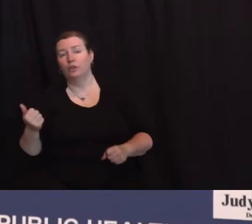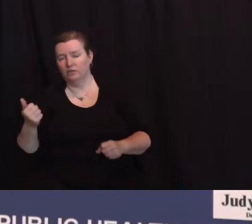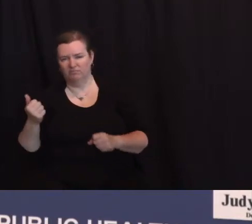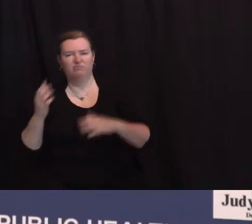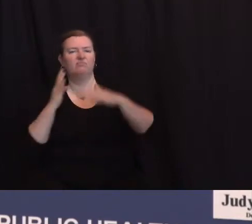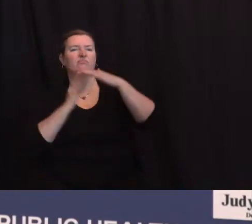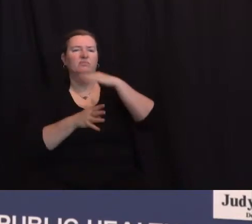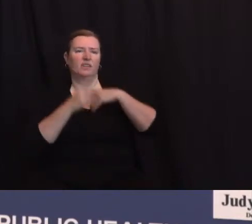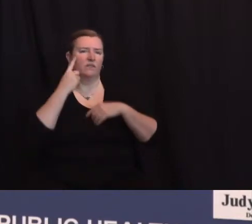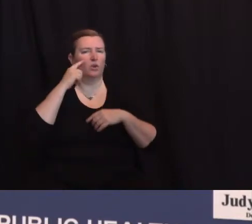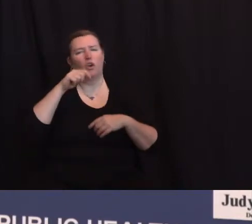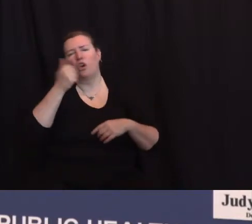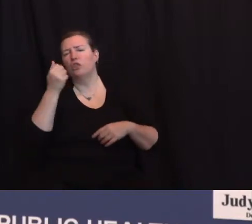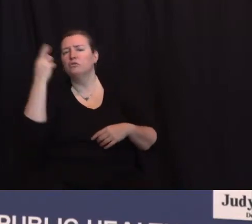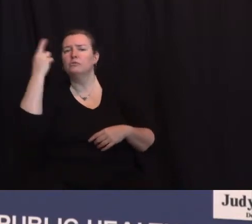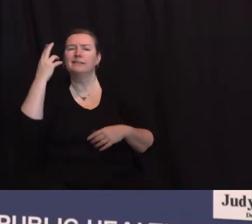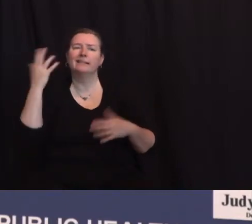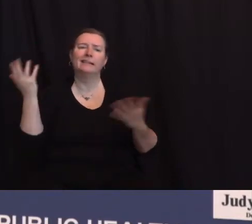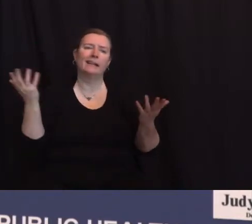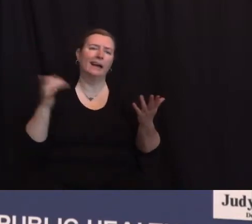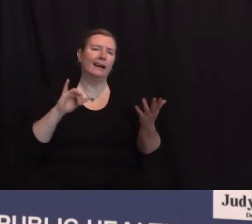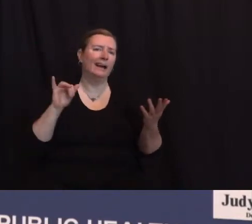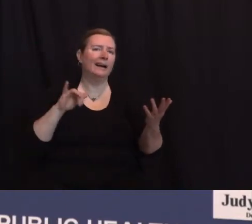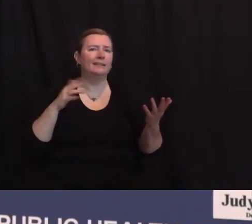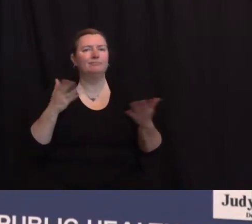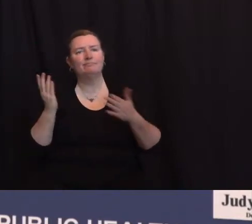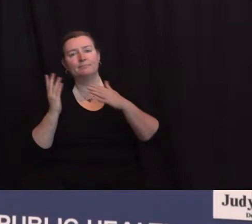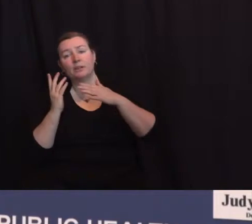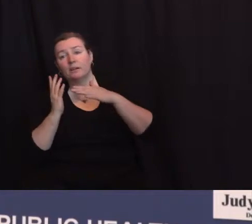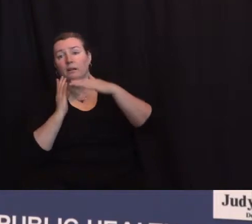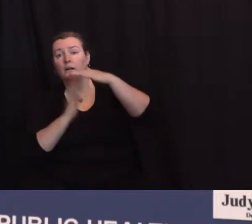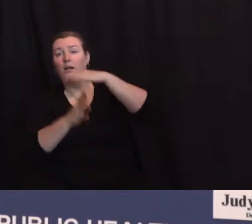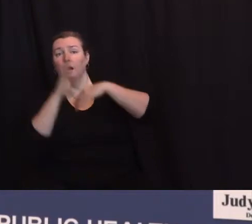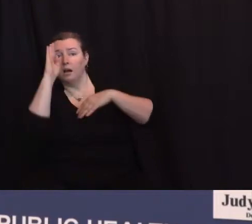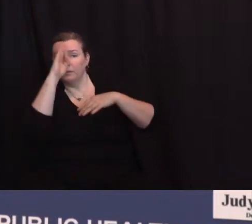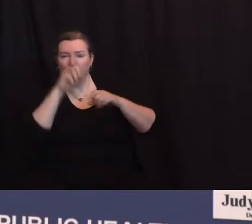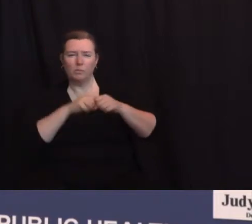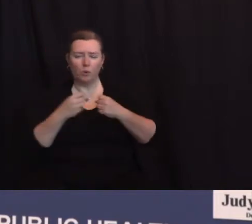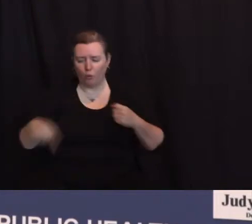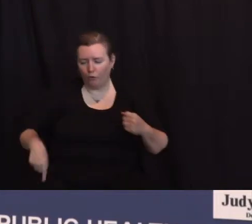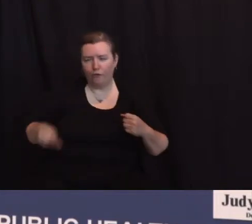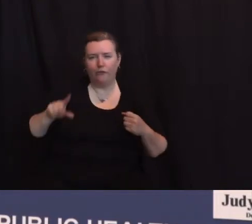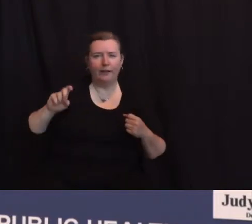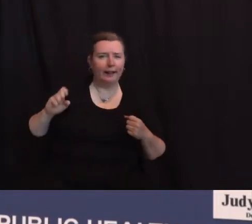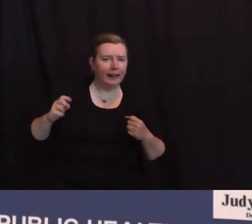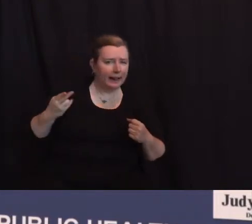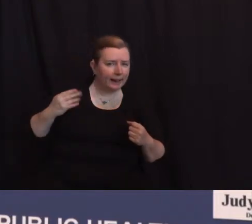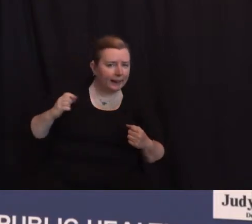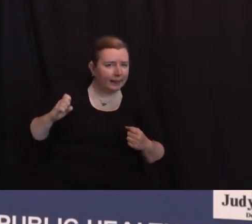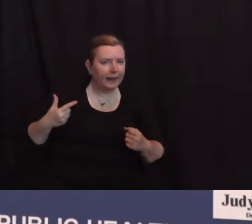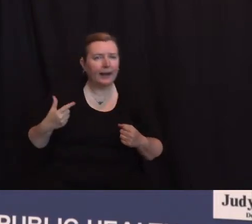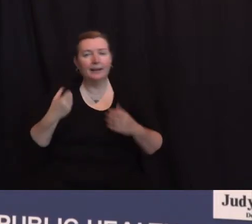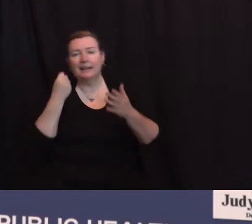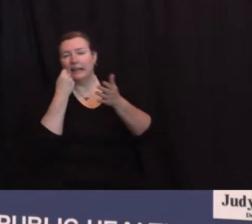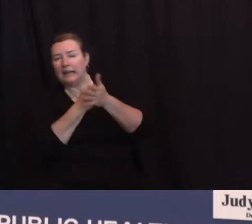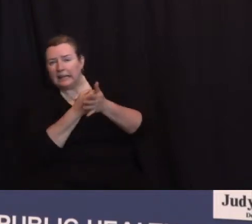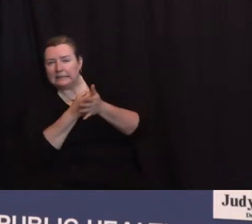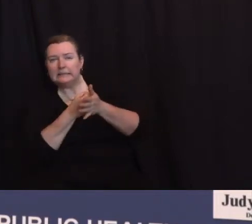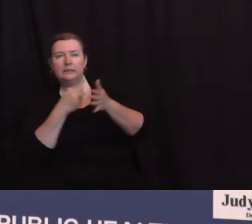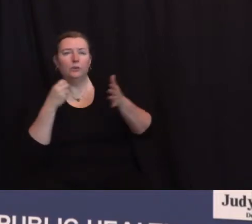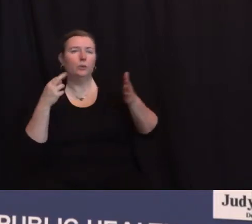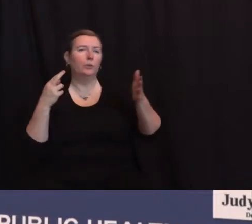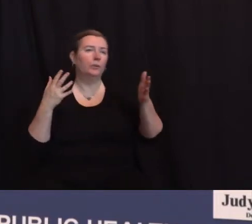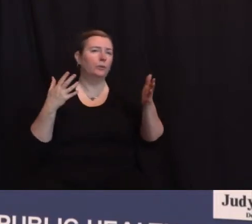for example, if somebody was hospitalized for anything from a broken hip to a heart attack or something else, and the hospital, just as part of their routine